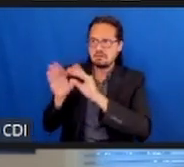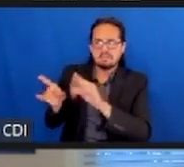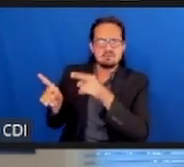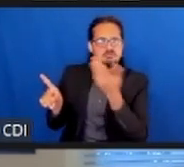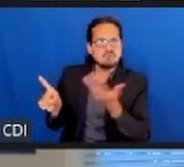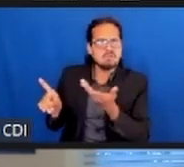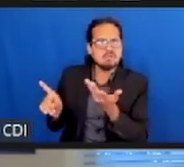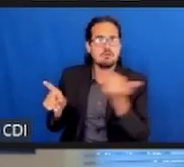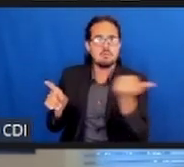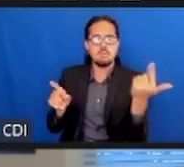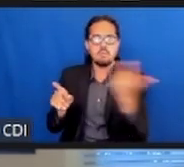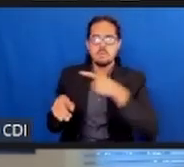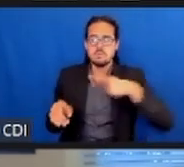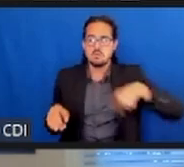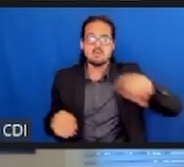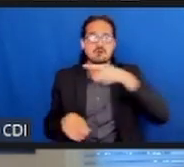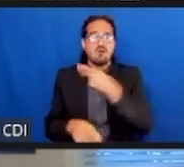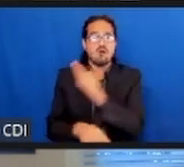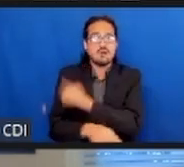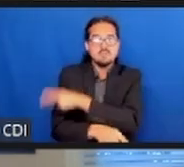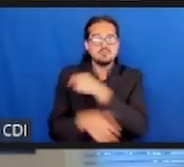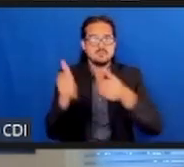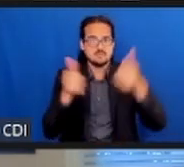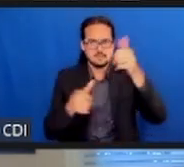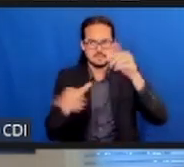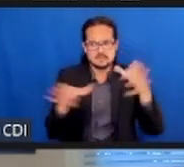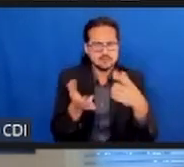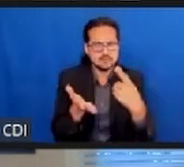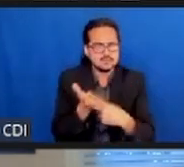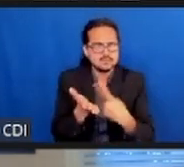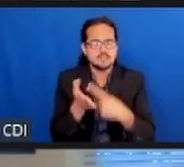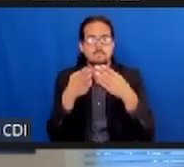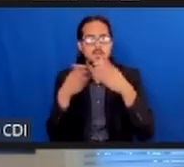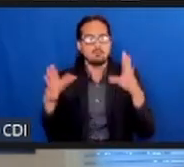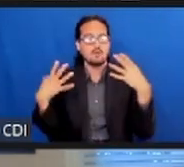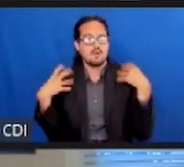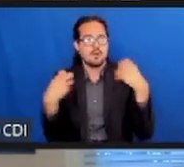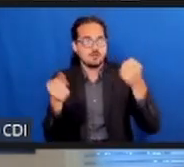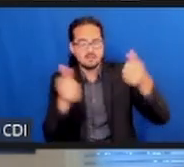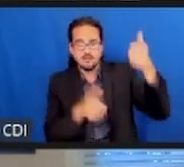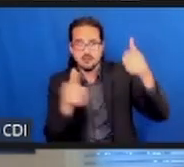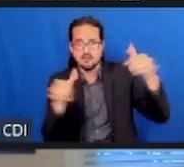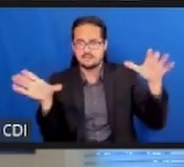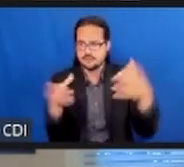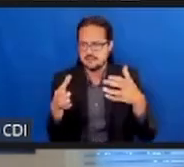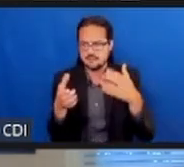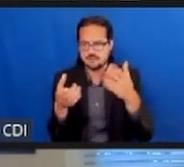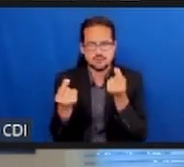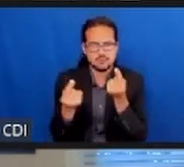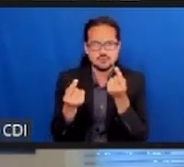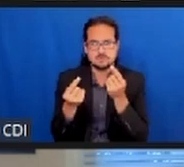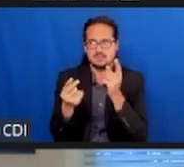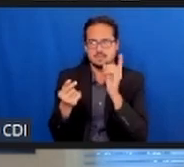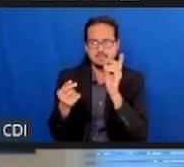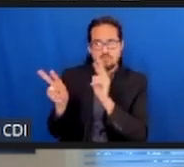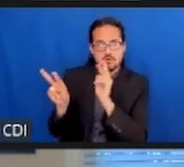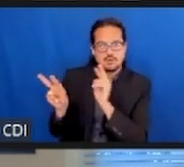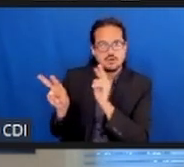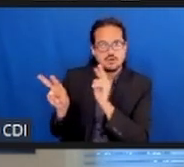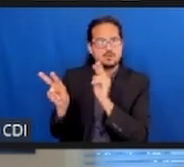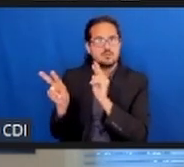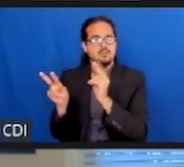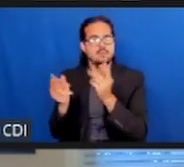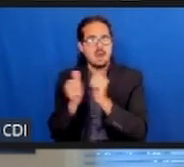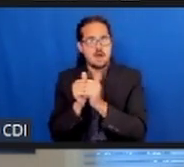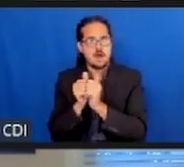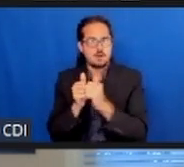growth in the numbers of cases, and we felt like it was time to take action, and came together to institute the first shelter-in-place policy in the